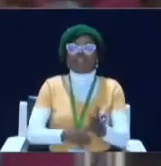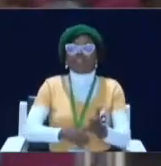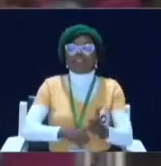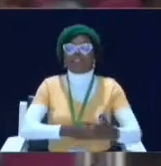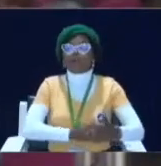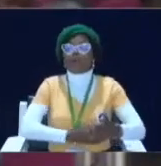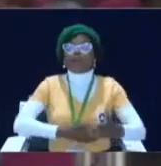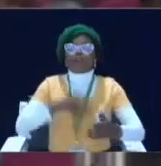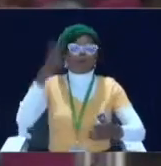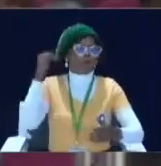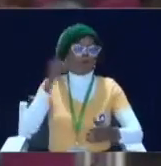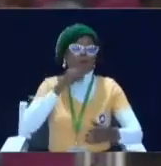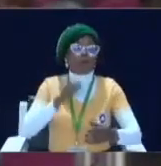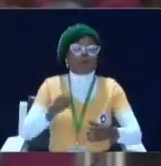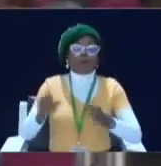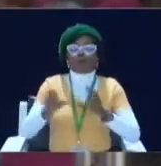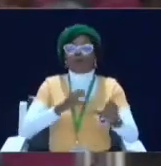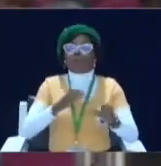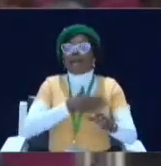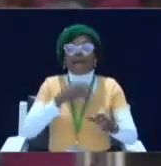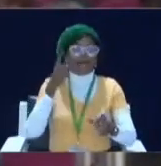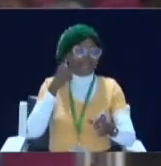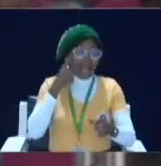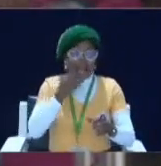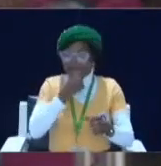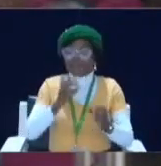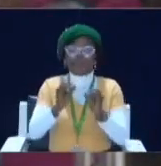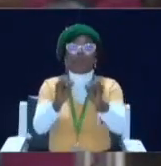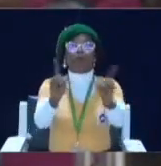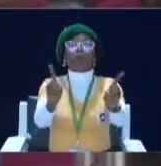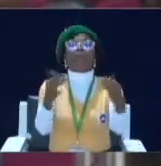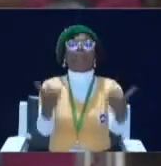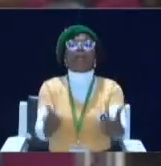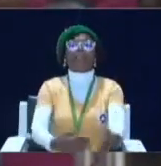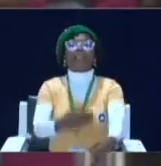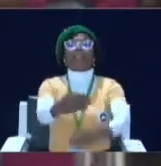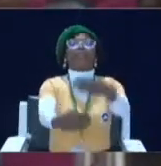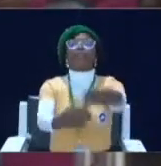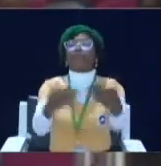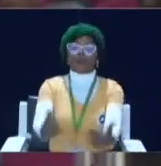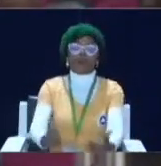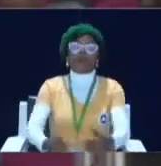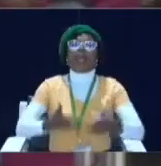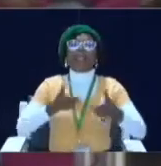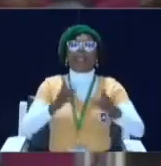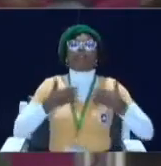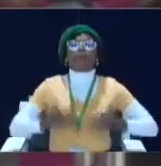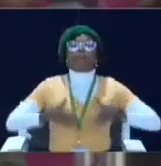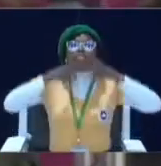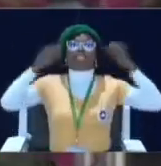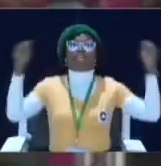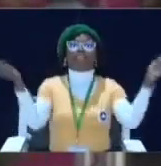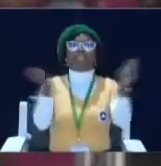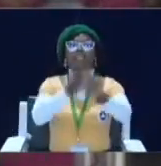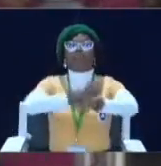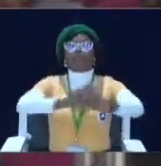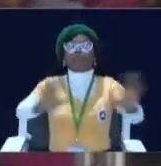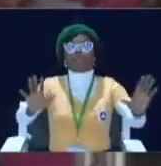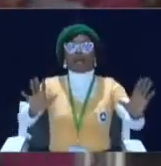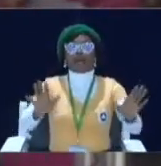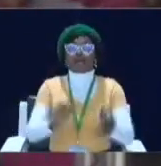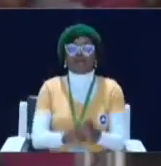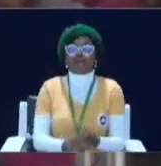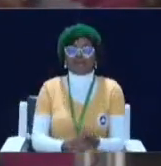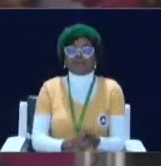of God, his sight has greatly improved. Let somebody shout hallelujah.